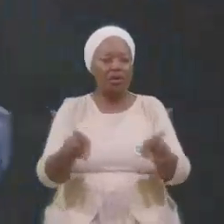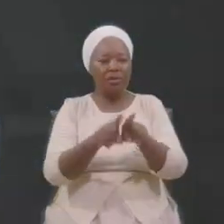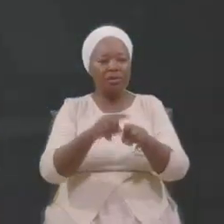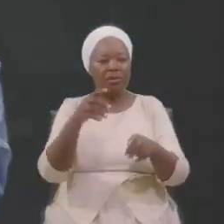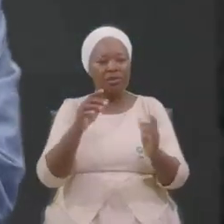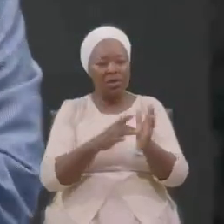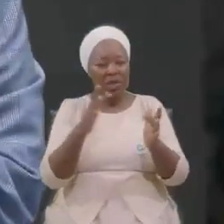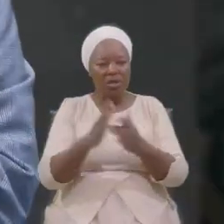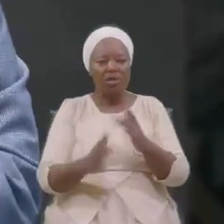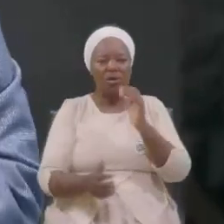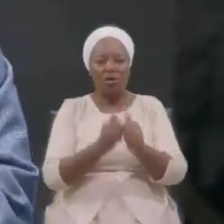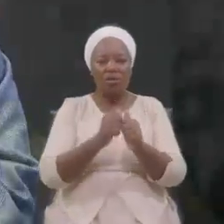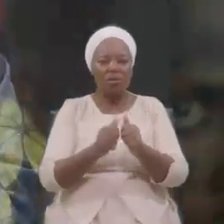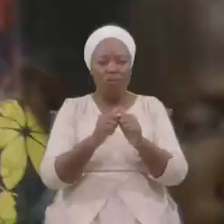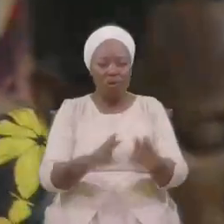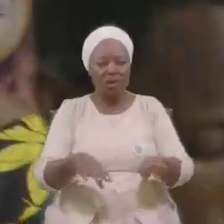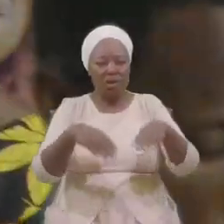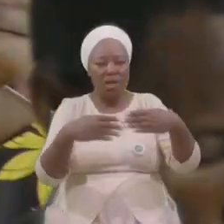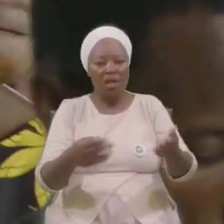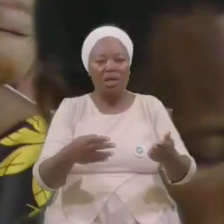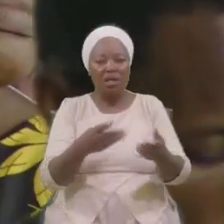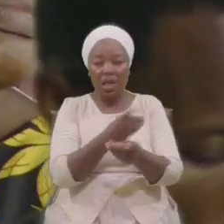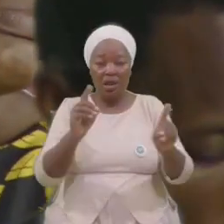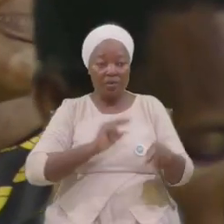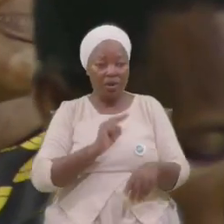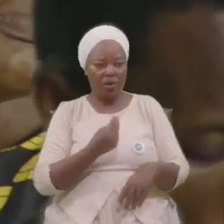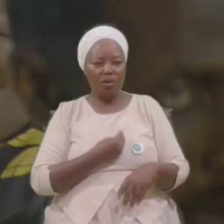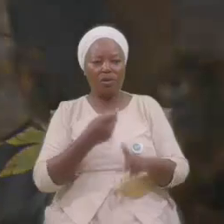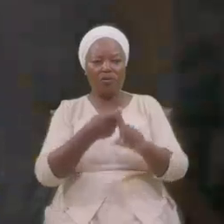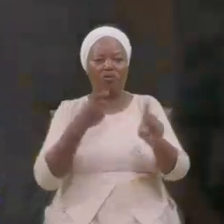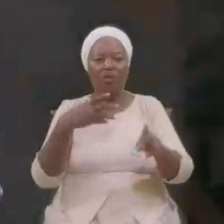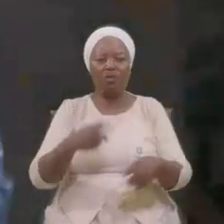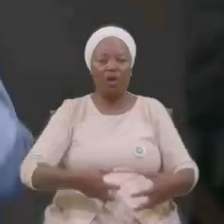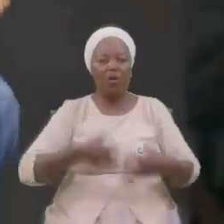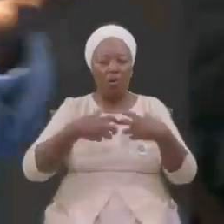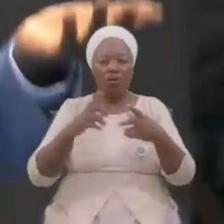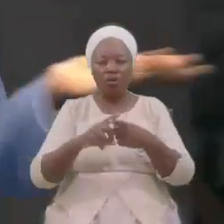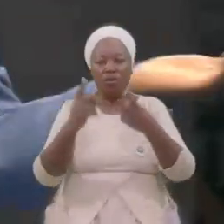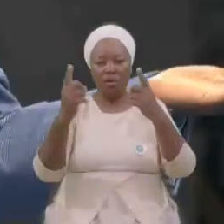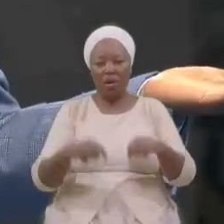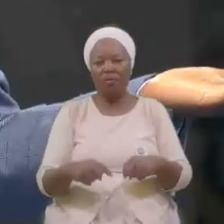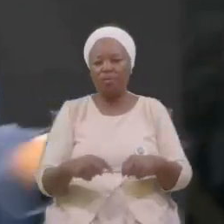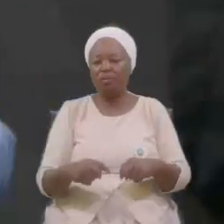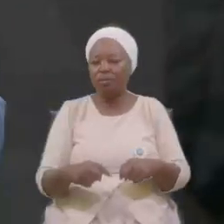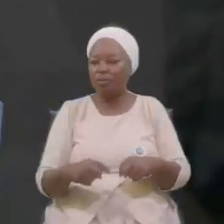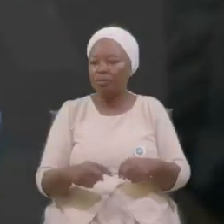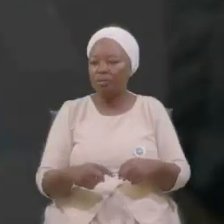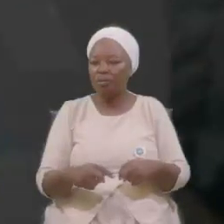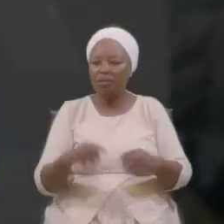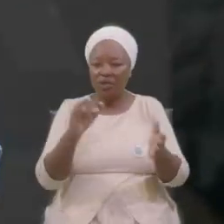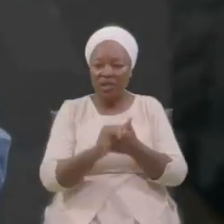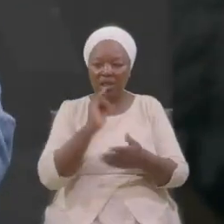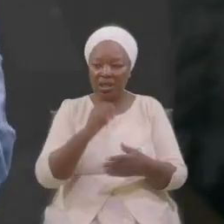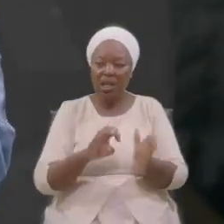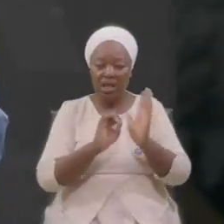which delivered us from the wrath to come. That's the example we're seeing